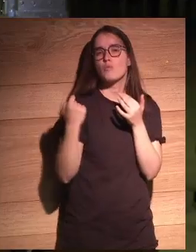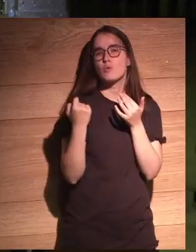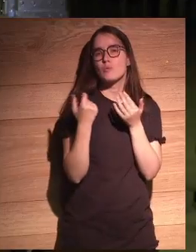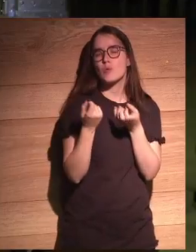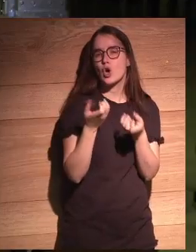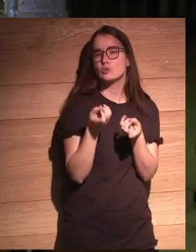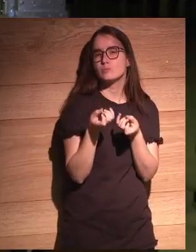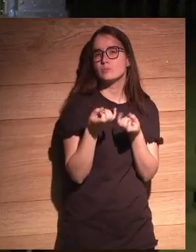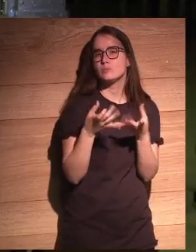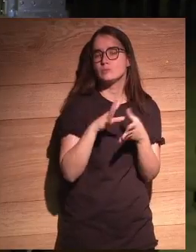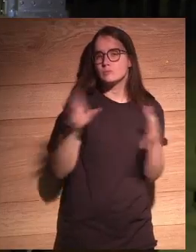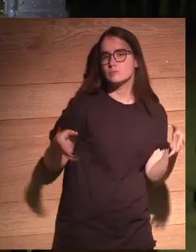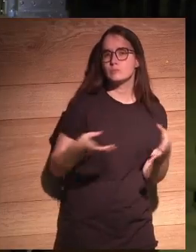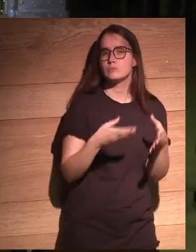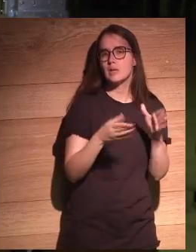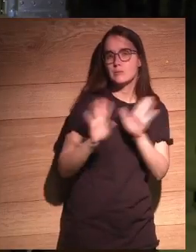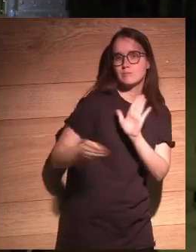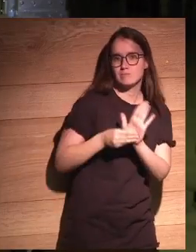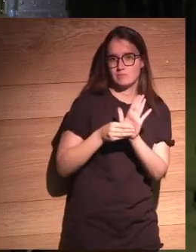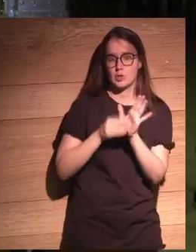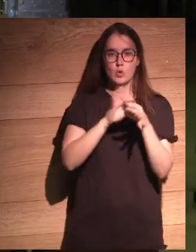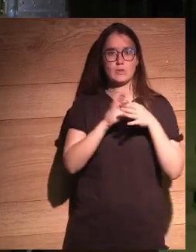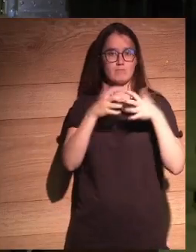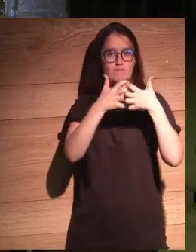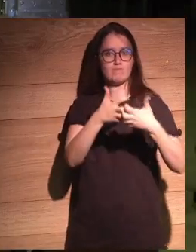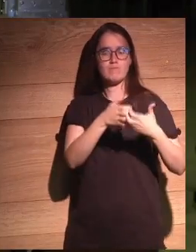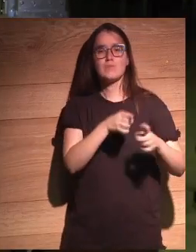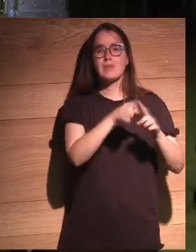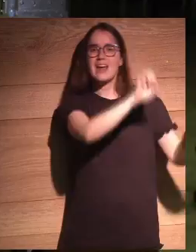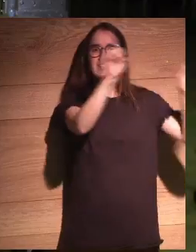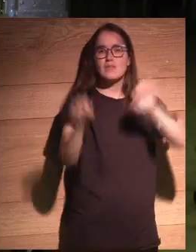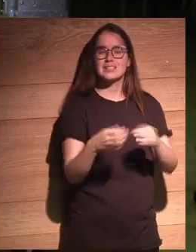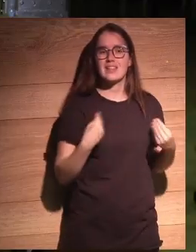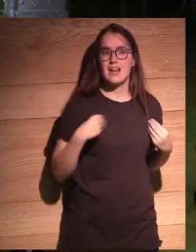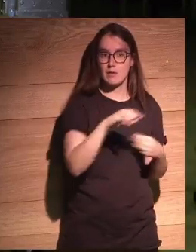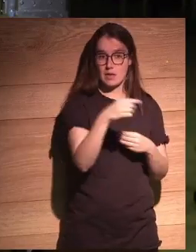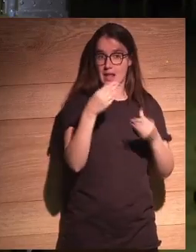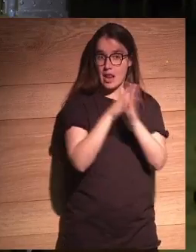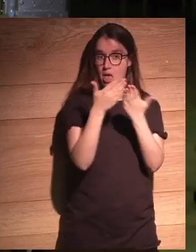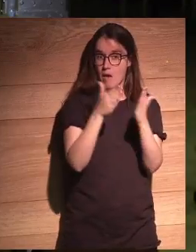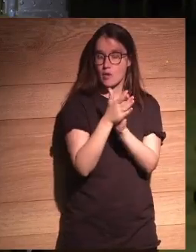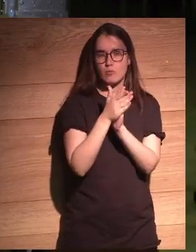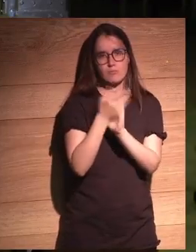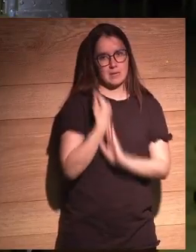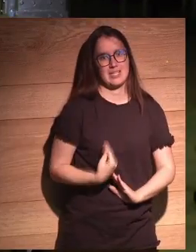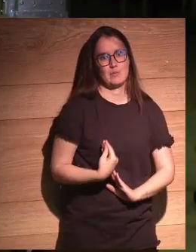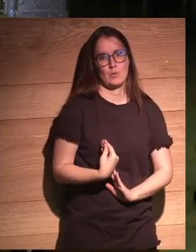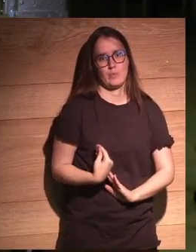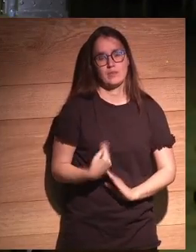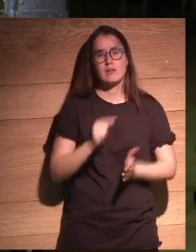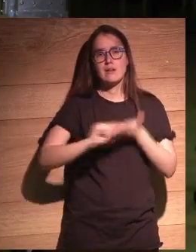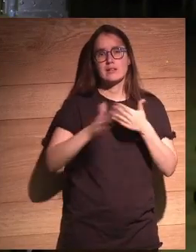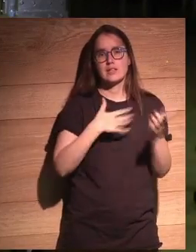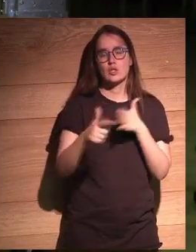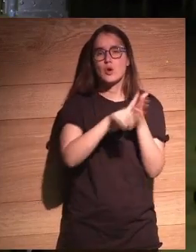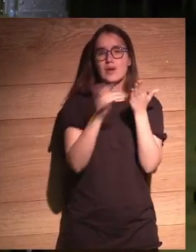are dealing with the problem with housing in the past and the present, there are very few books that deal with the